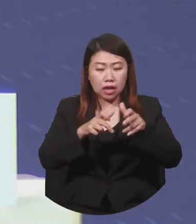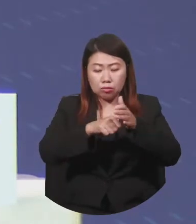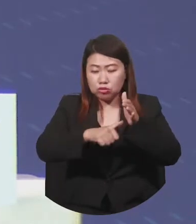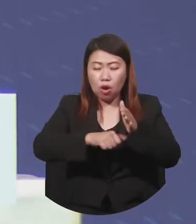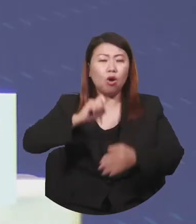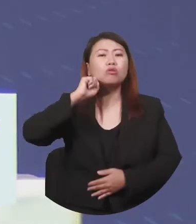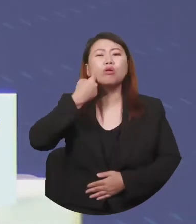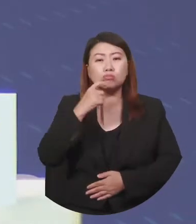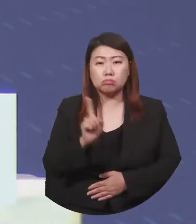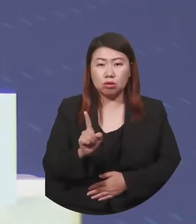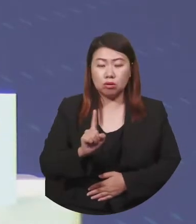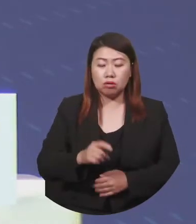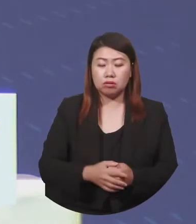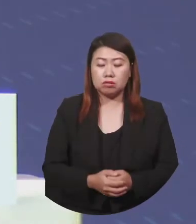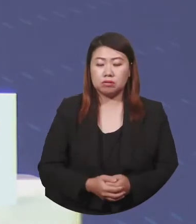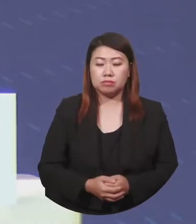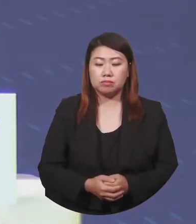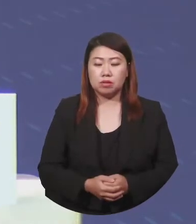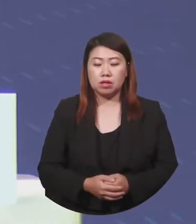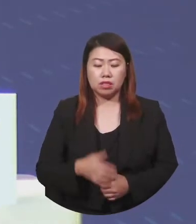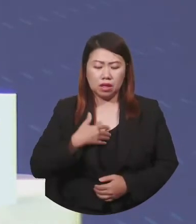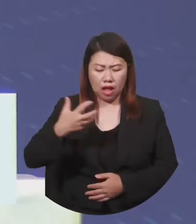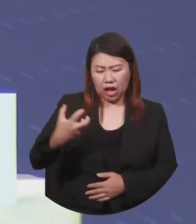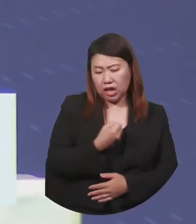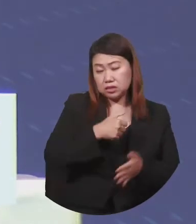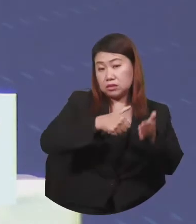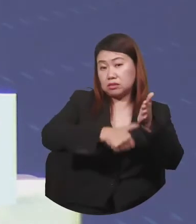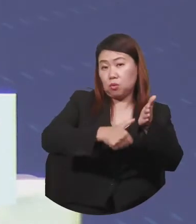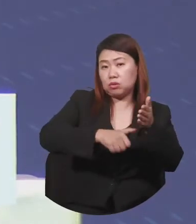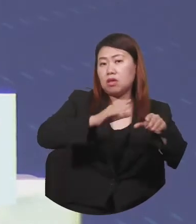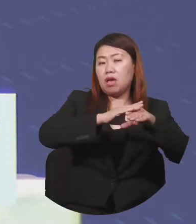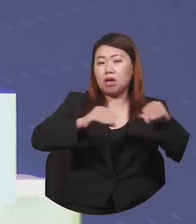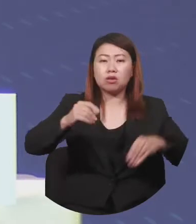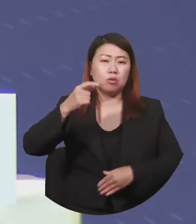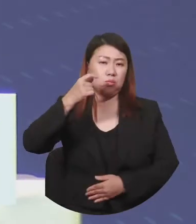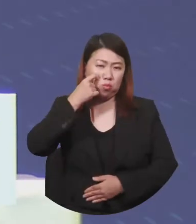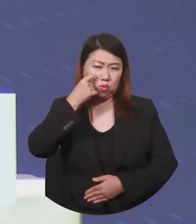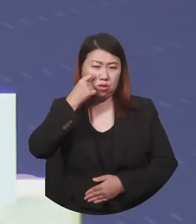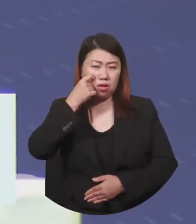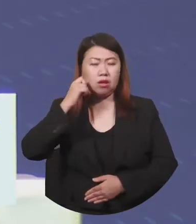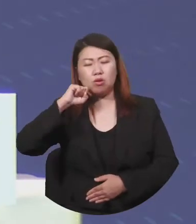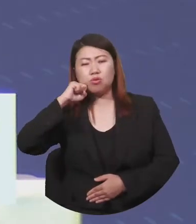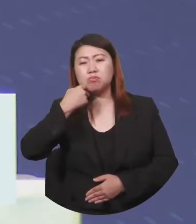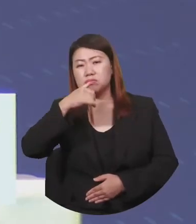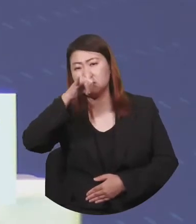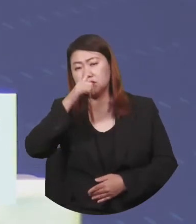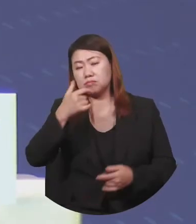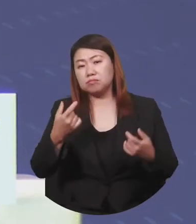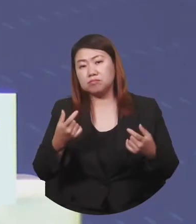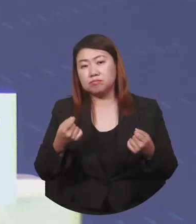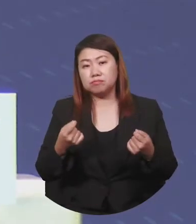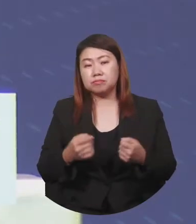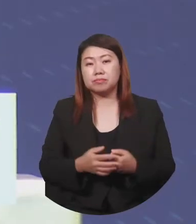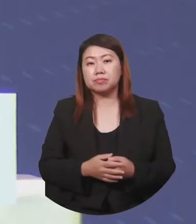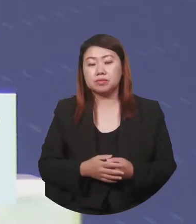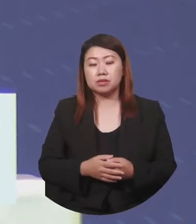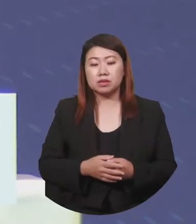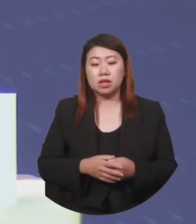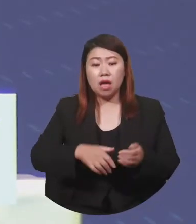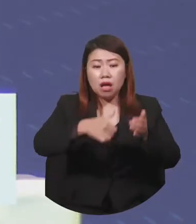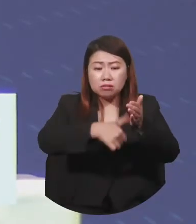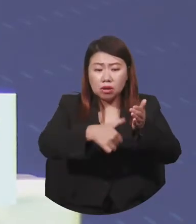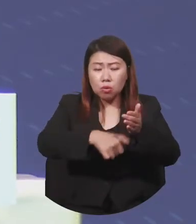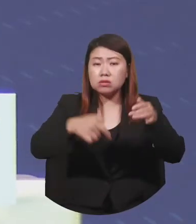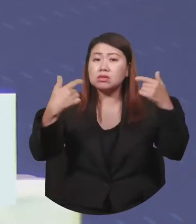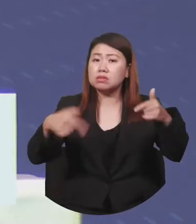resources we have. Of course, there's always, the resources will be always not enough, which is